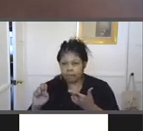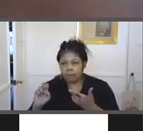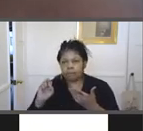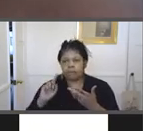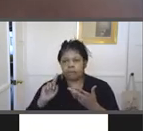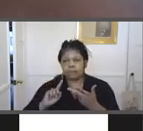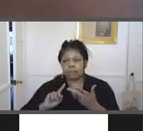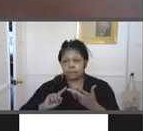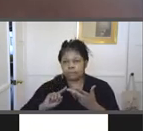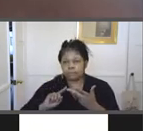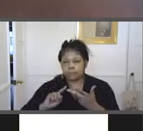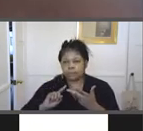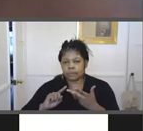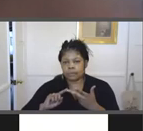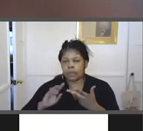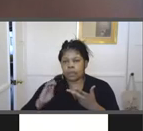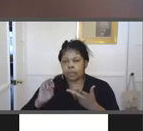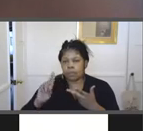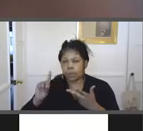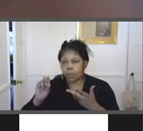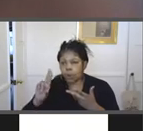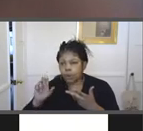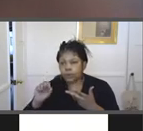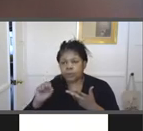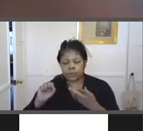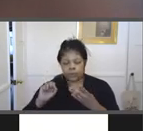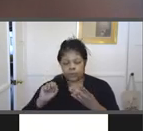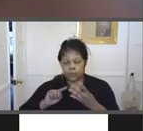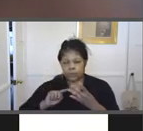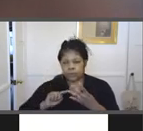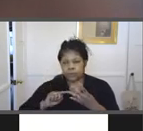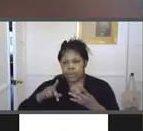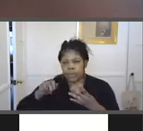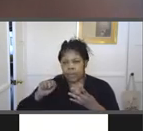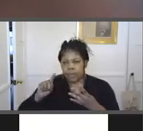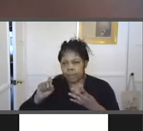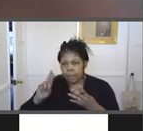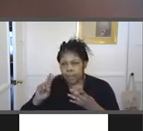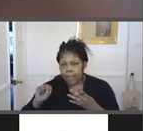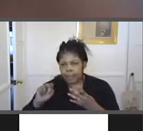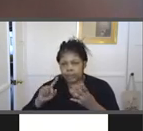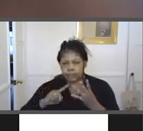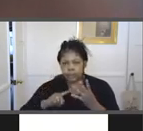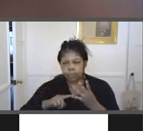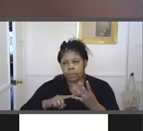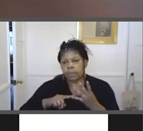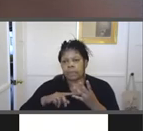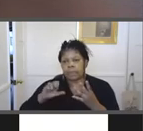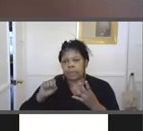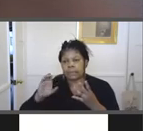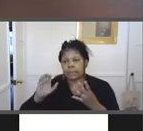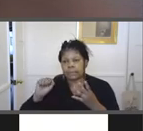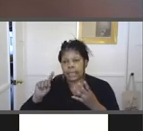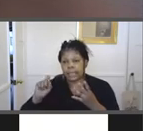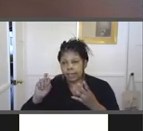that sort of thing. Maybe some border brushes or pattern brushes, scatter brushes. There's a whole variety of them. So that's what that